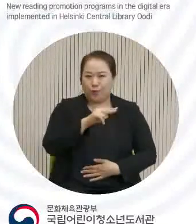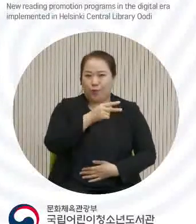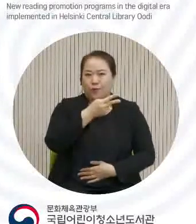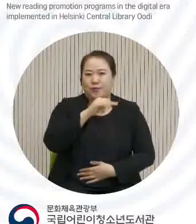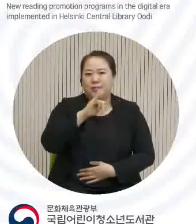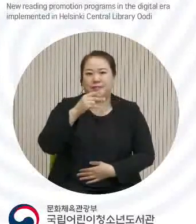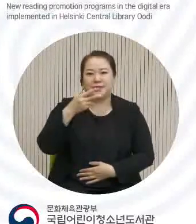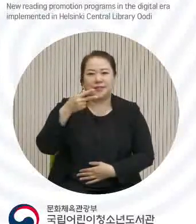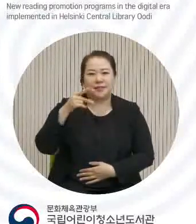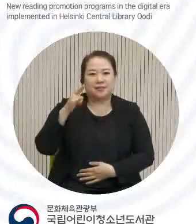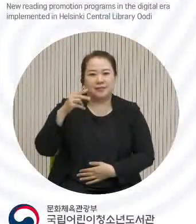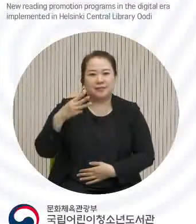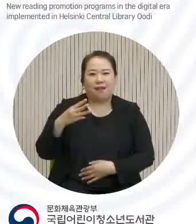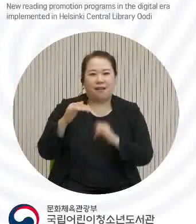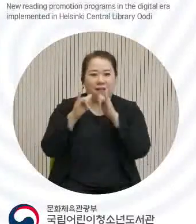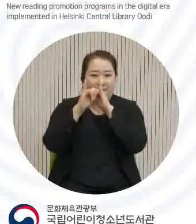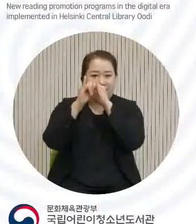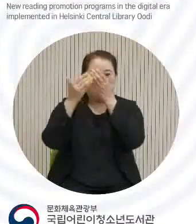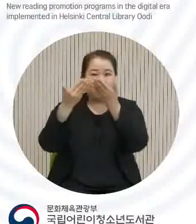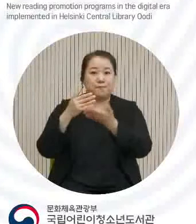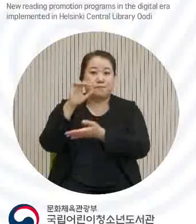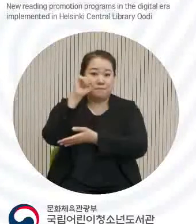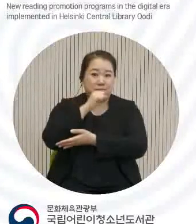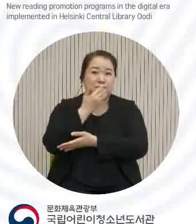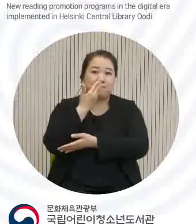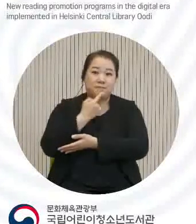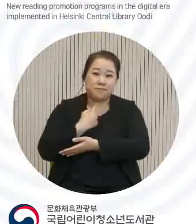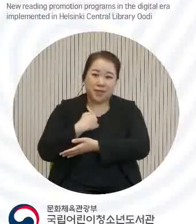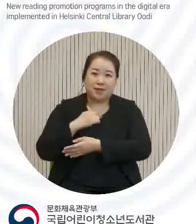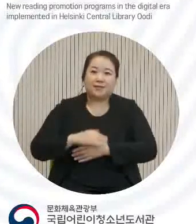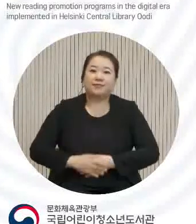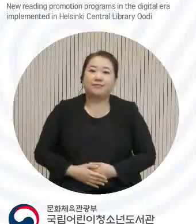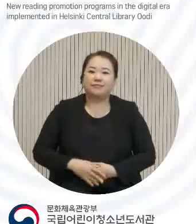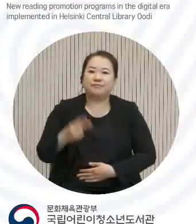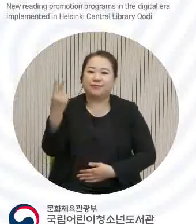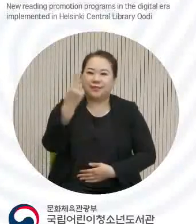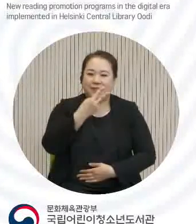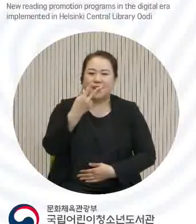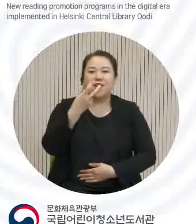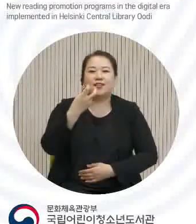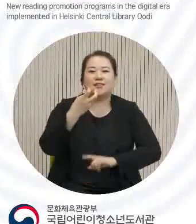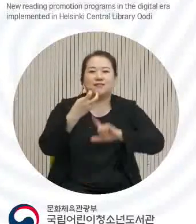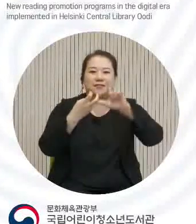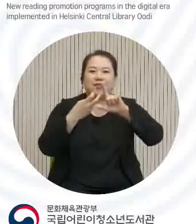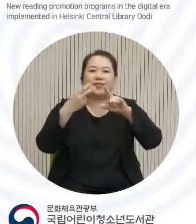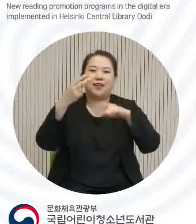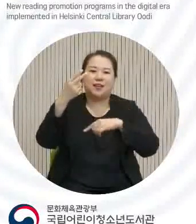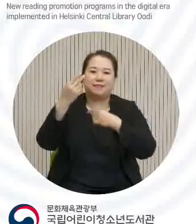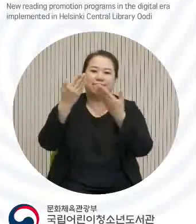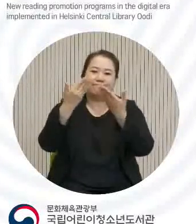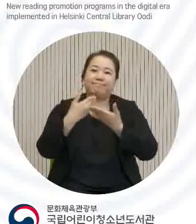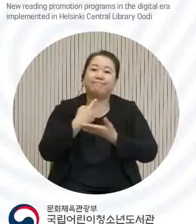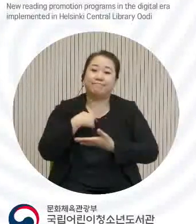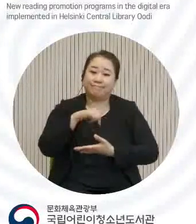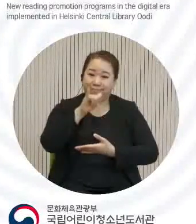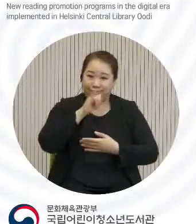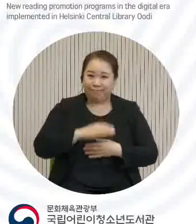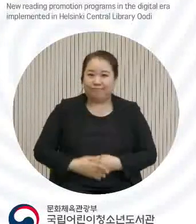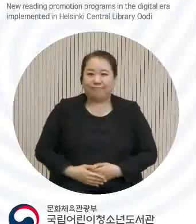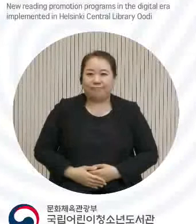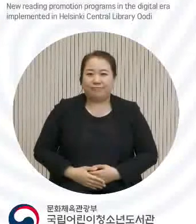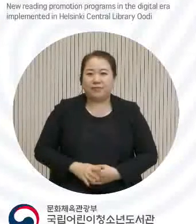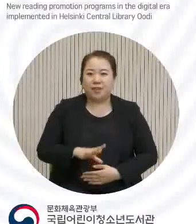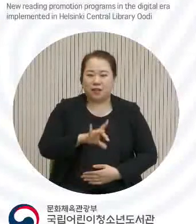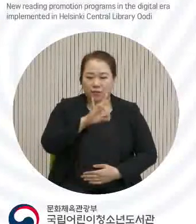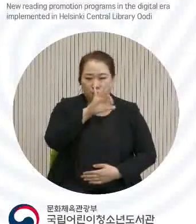Exceptional Architecture in 2020. Since the beginning, it was very clear that we at Audi want to be